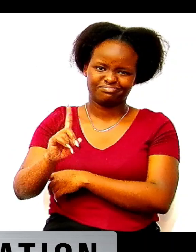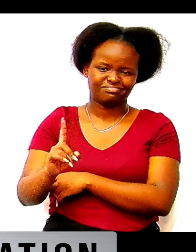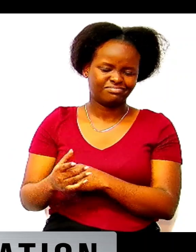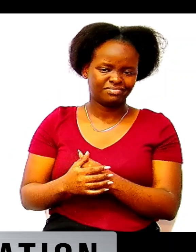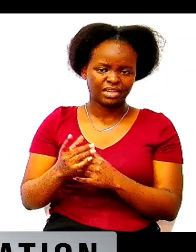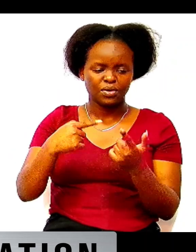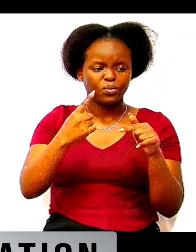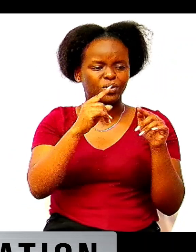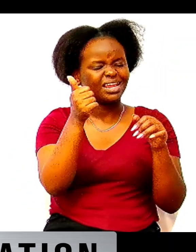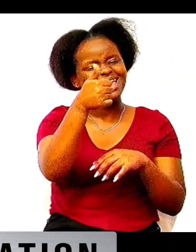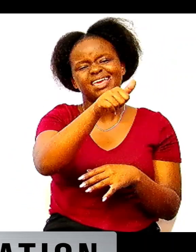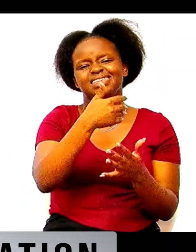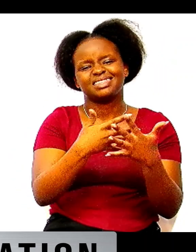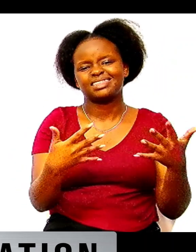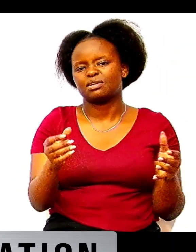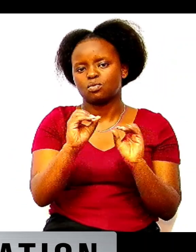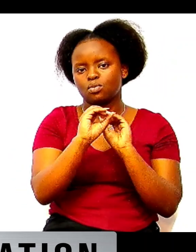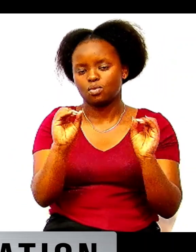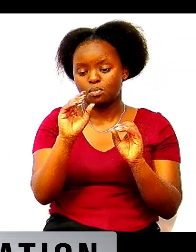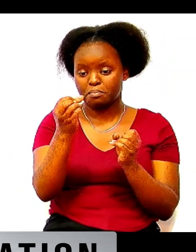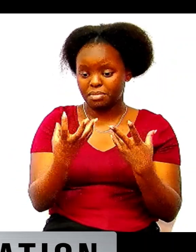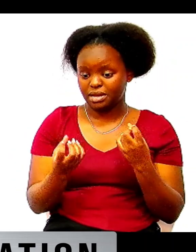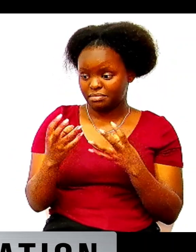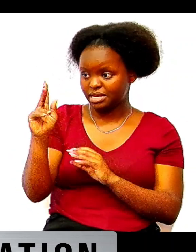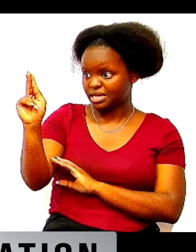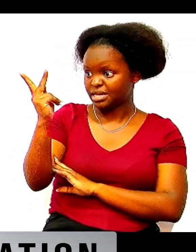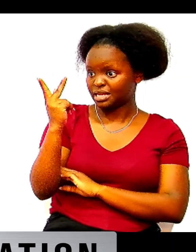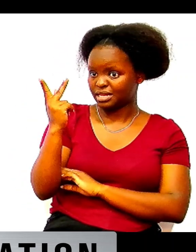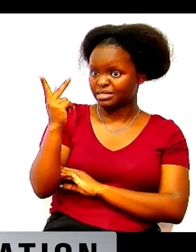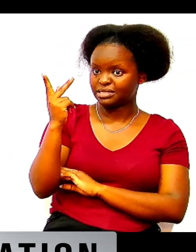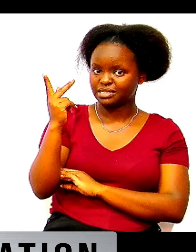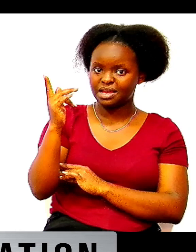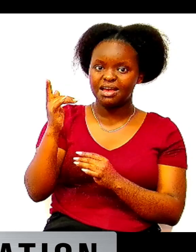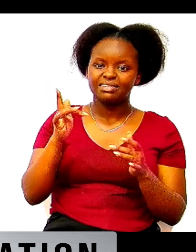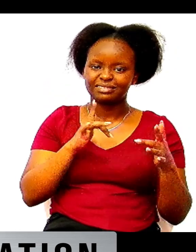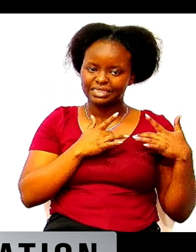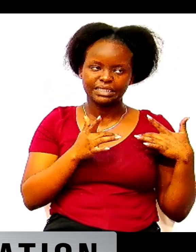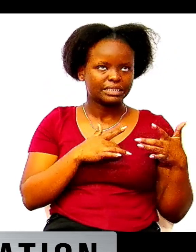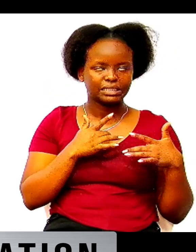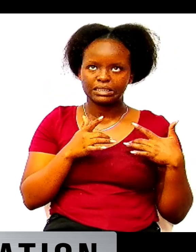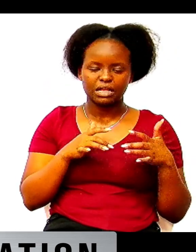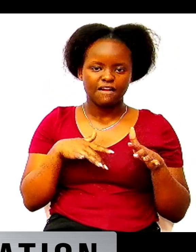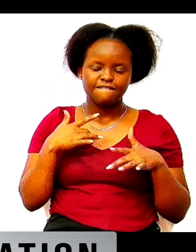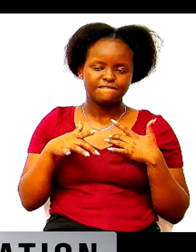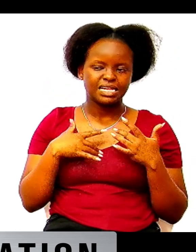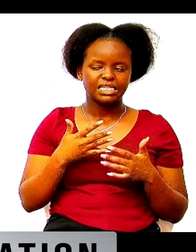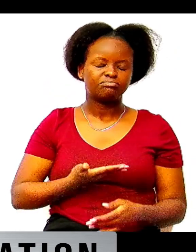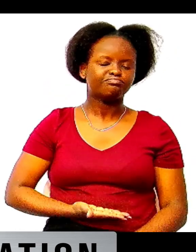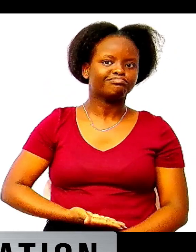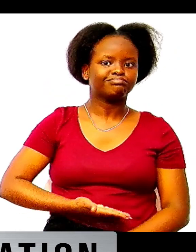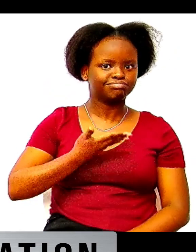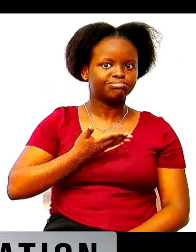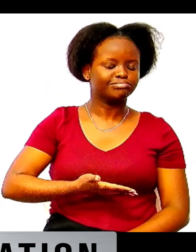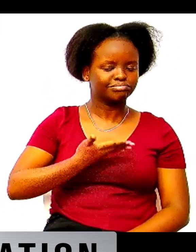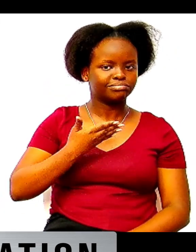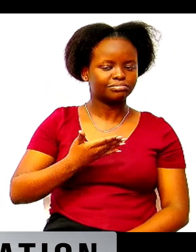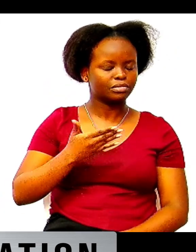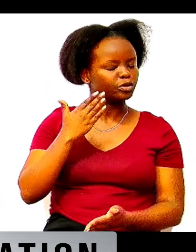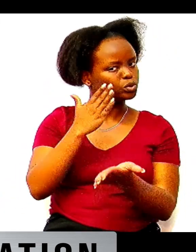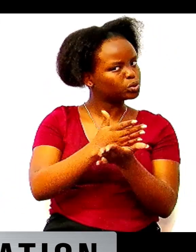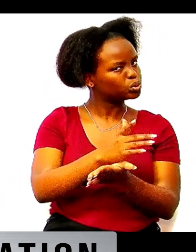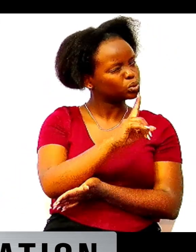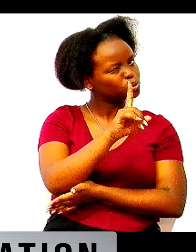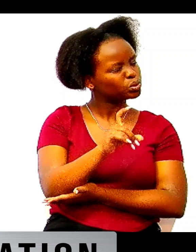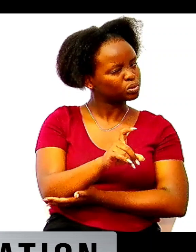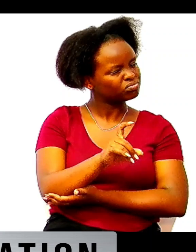You can be sure many of the Kenyans must have gotten a bit rubbed the wrong way. Is it true, really?